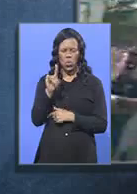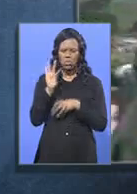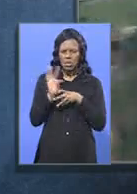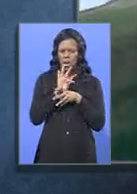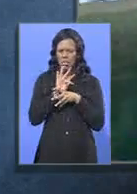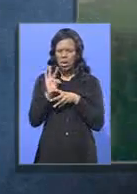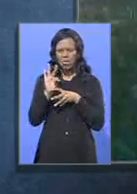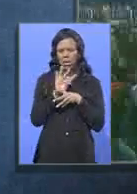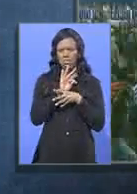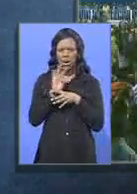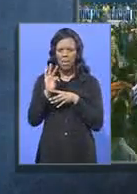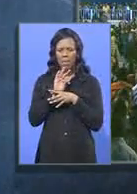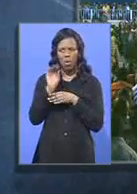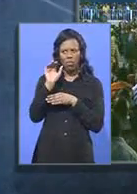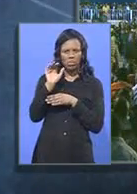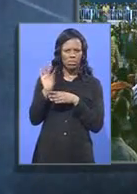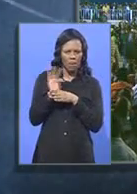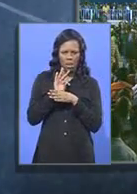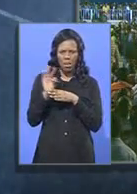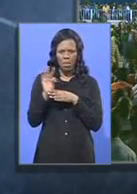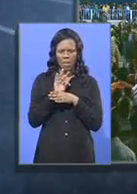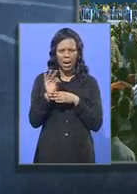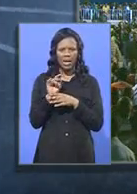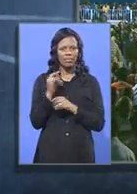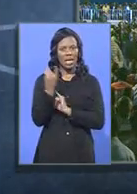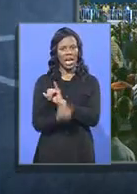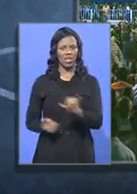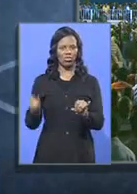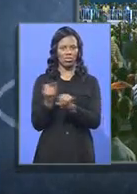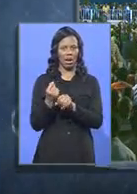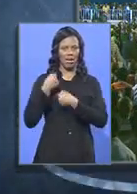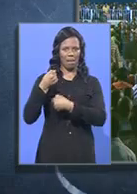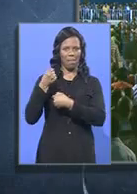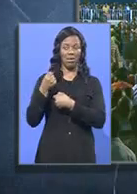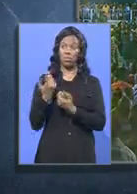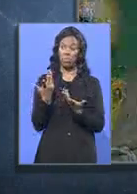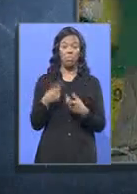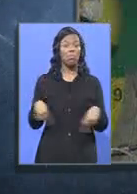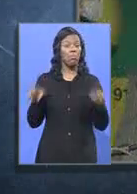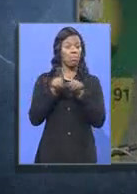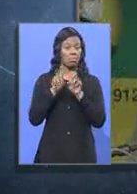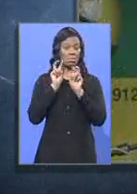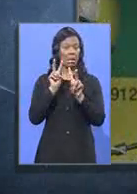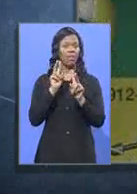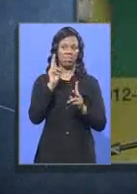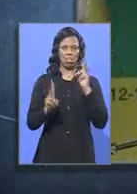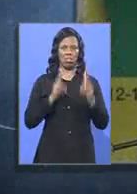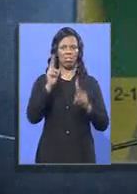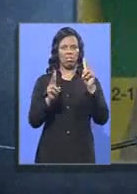and planned international campaign was highly visible and successful.